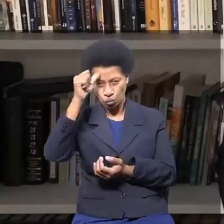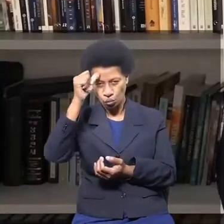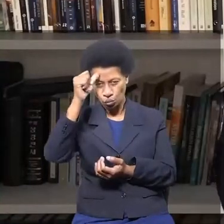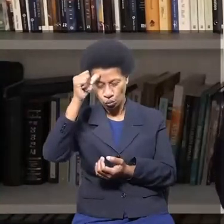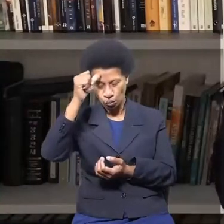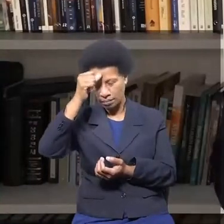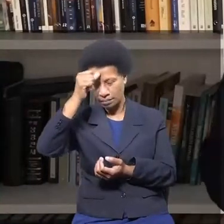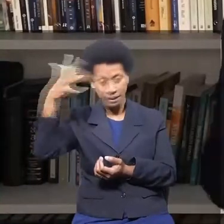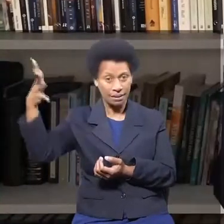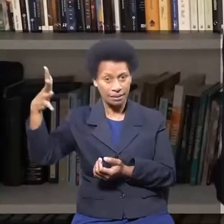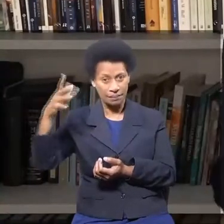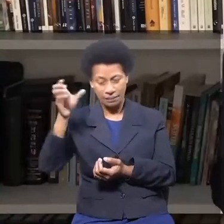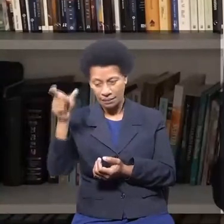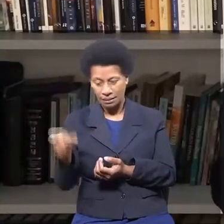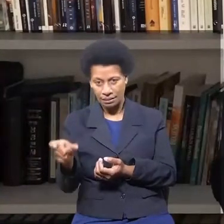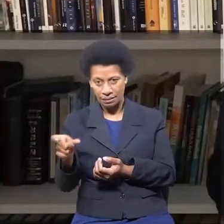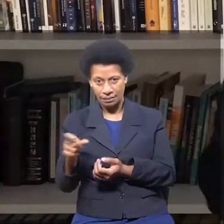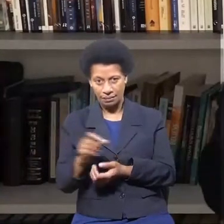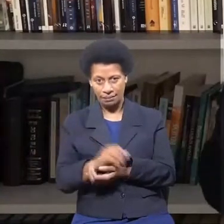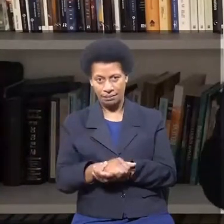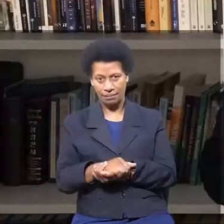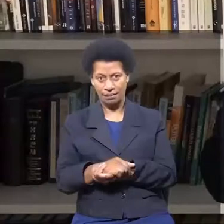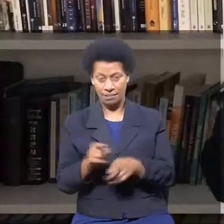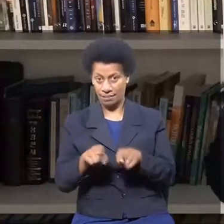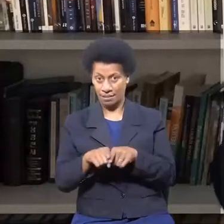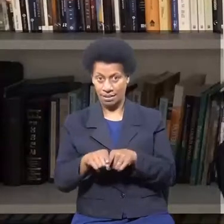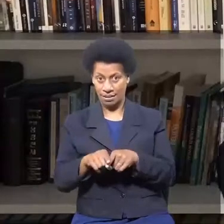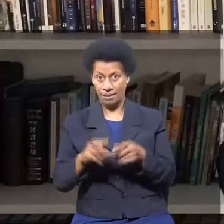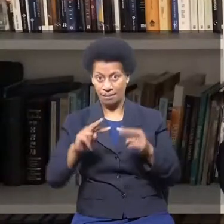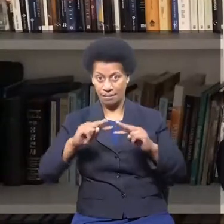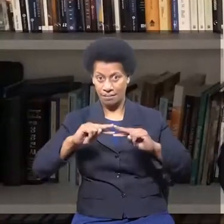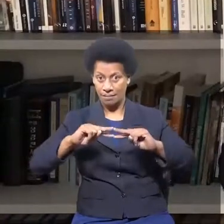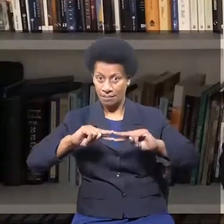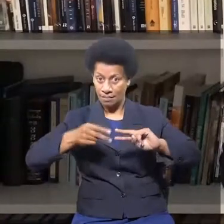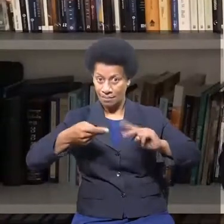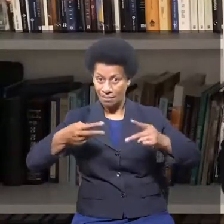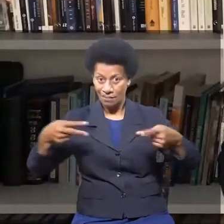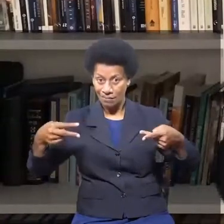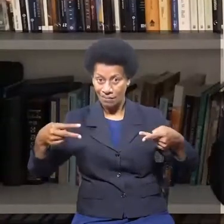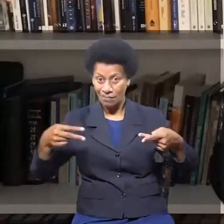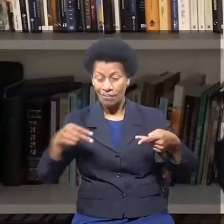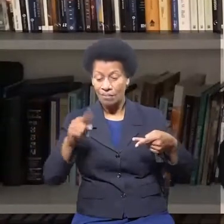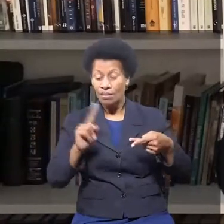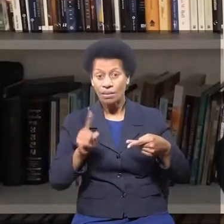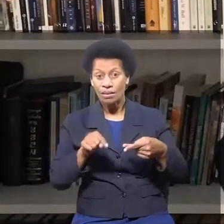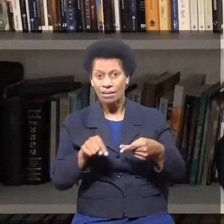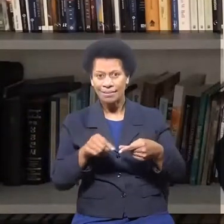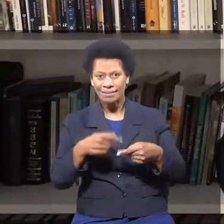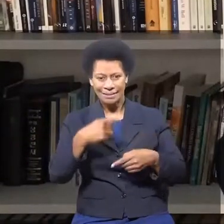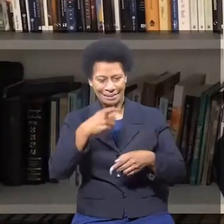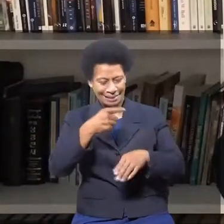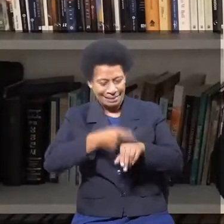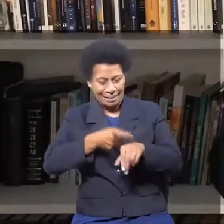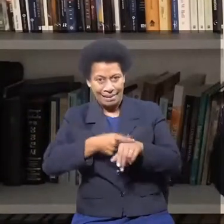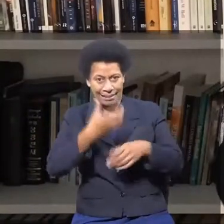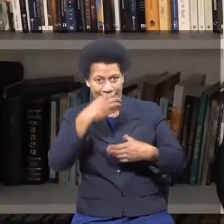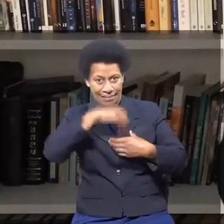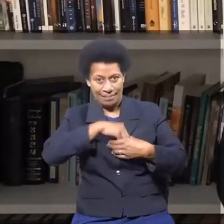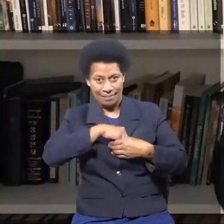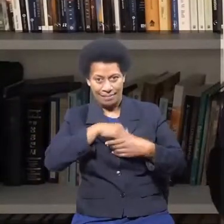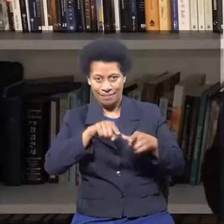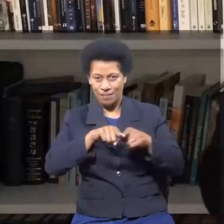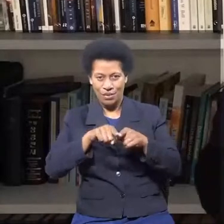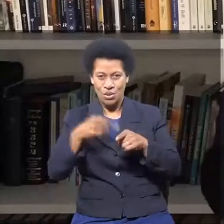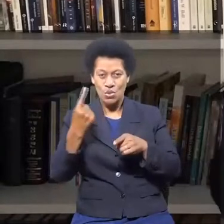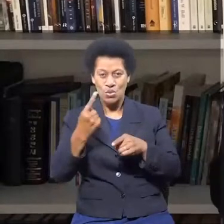person. And what this means is that the DNA information that we have in every single one of our cells